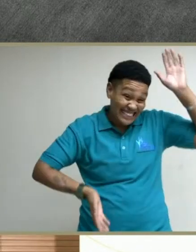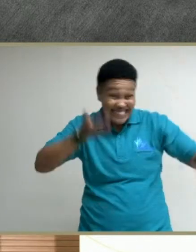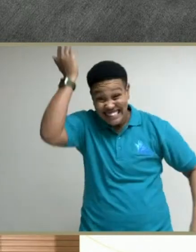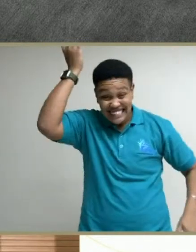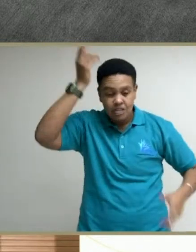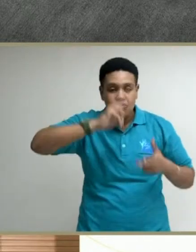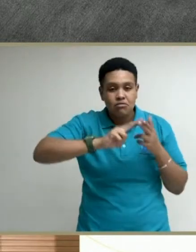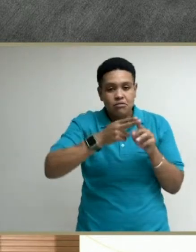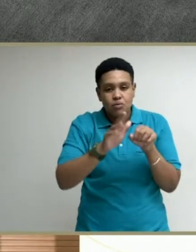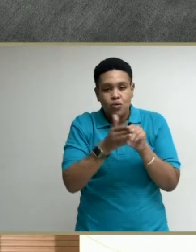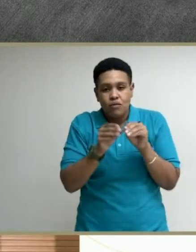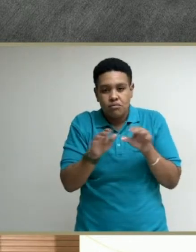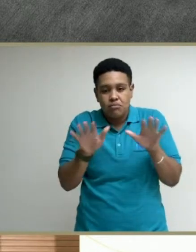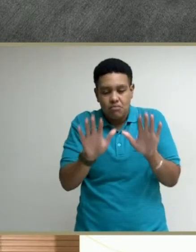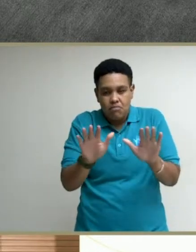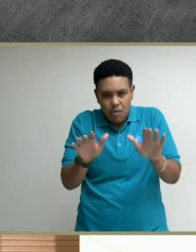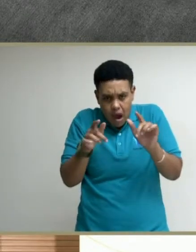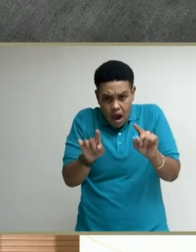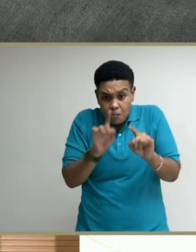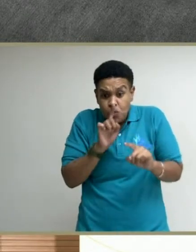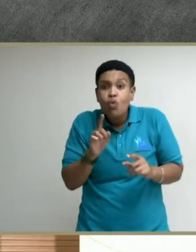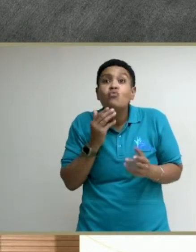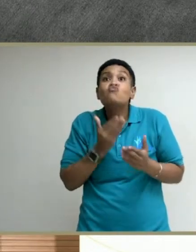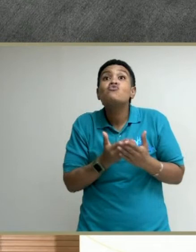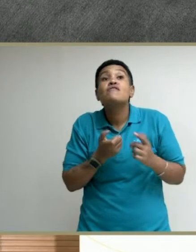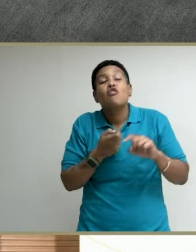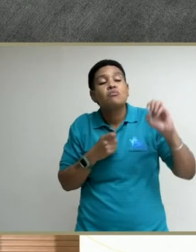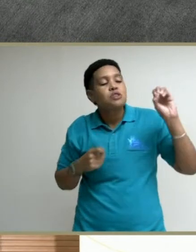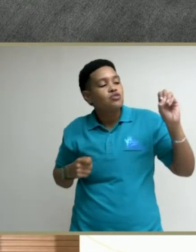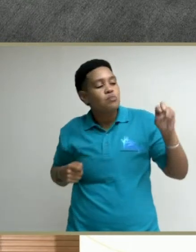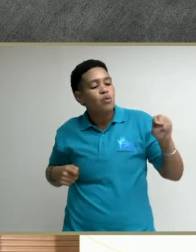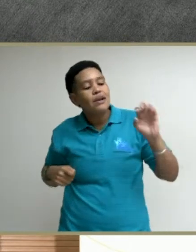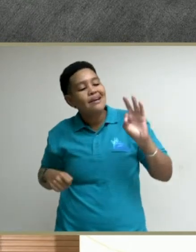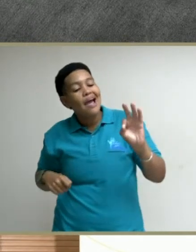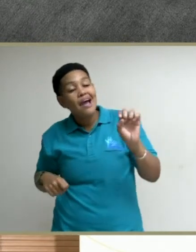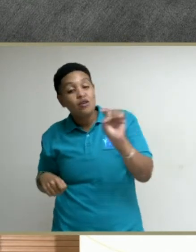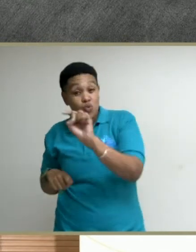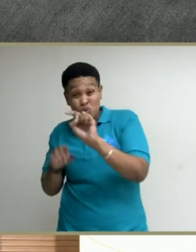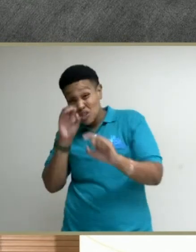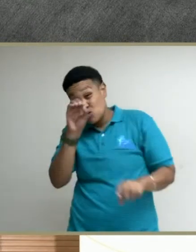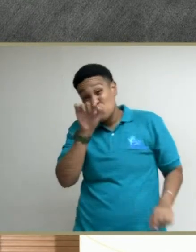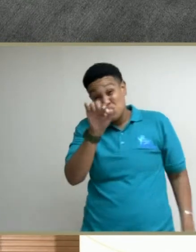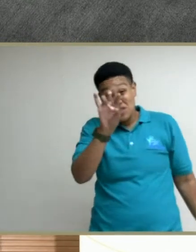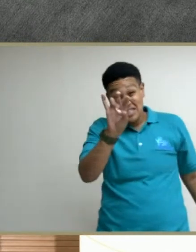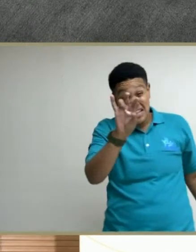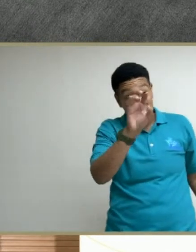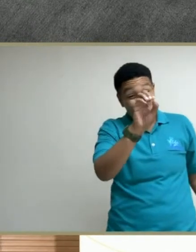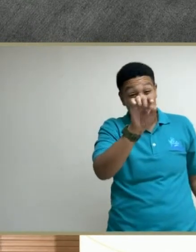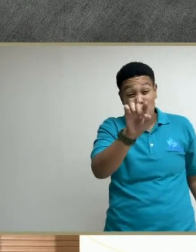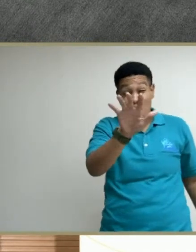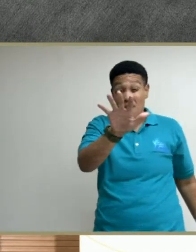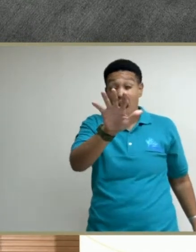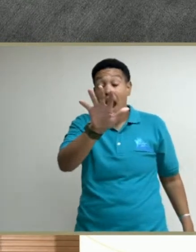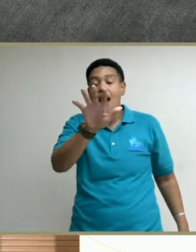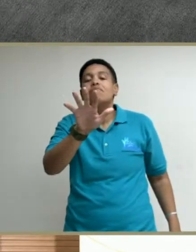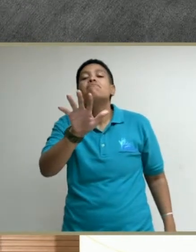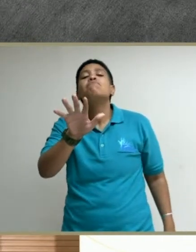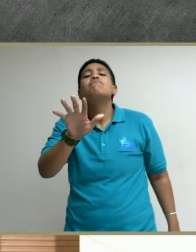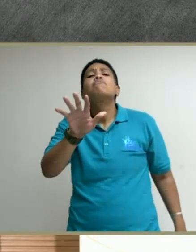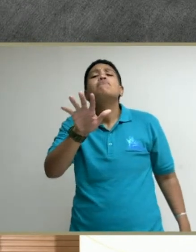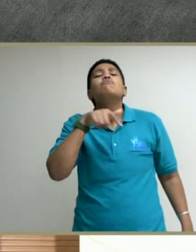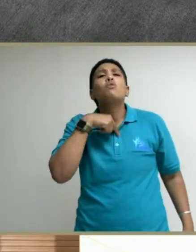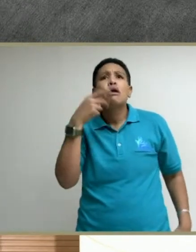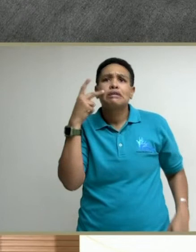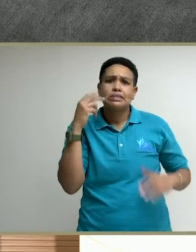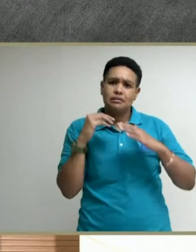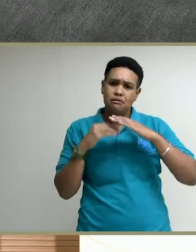number of cases. So getting us from 0.9 to 0.7, 0.5, that's what we want to